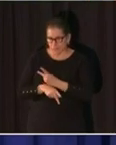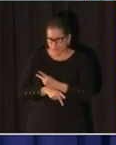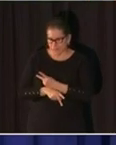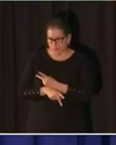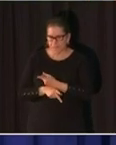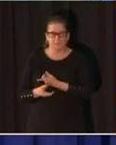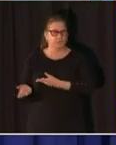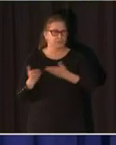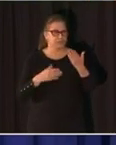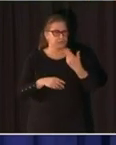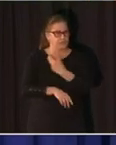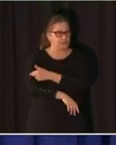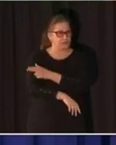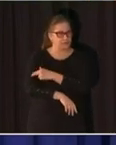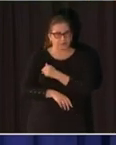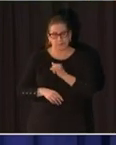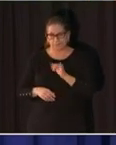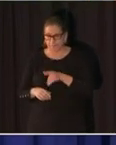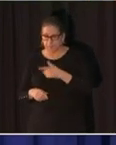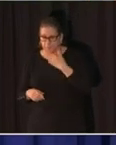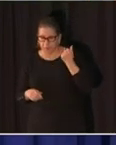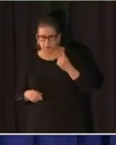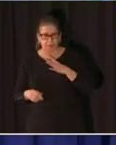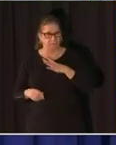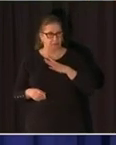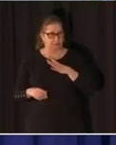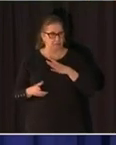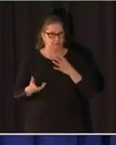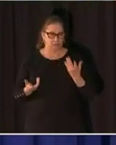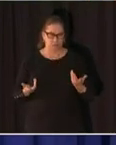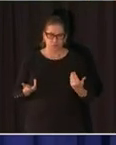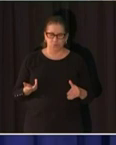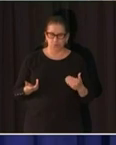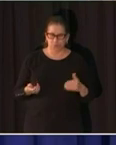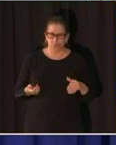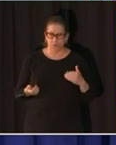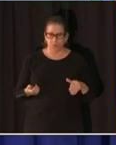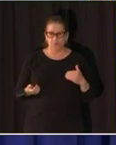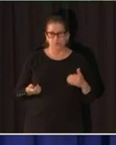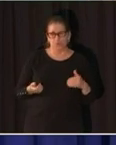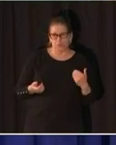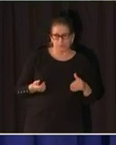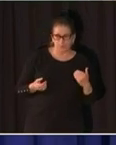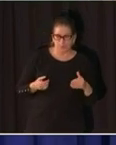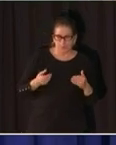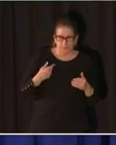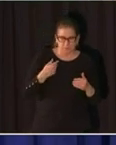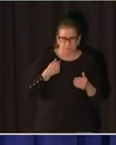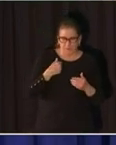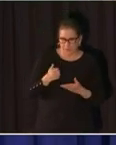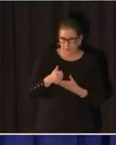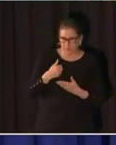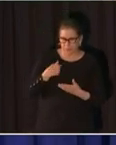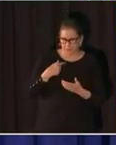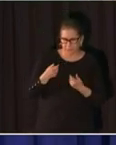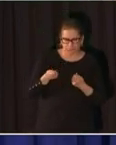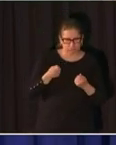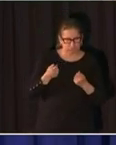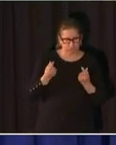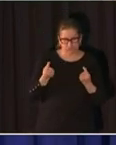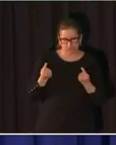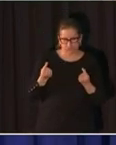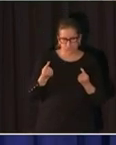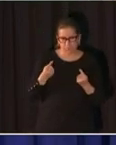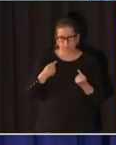been diagnosed is critically important in being able to manage it versus people who may have some other